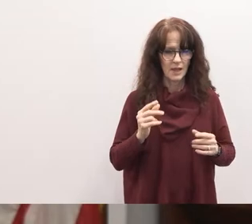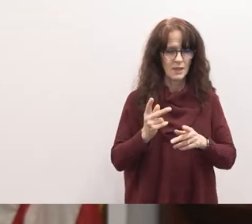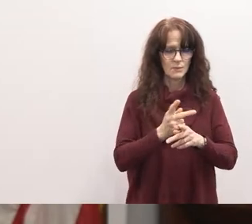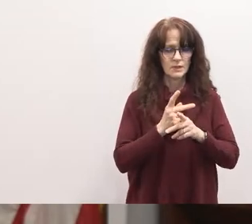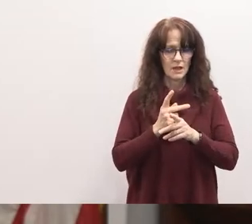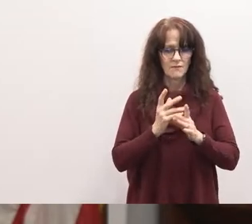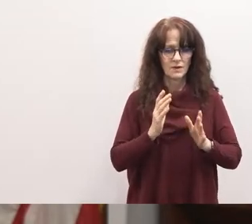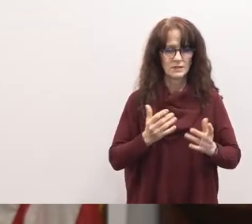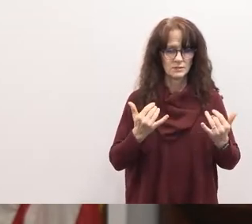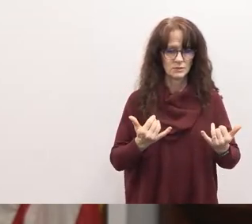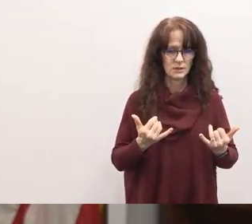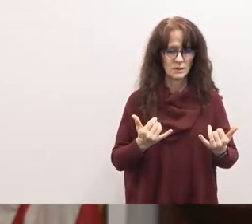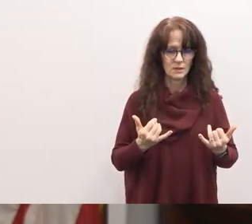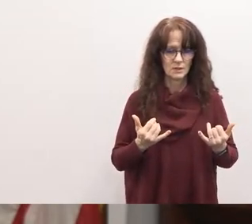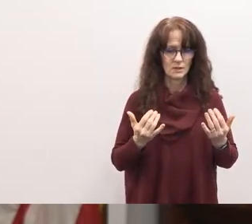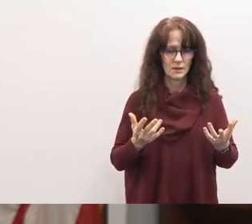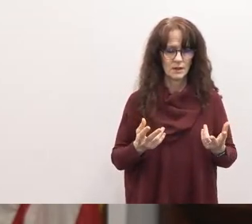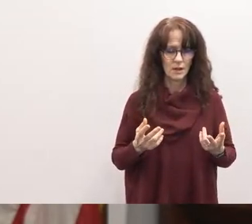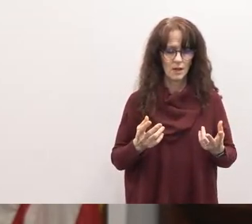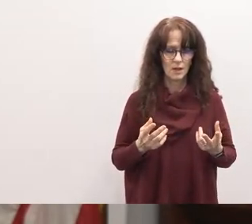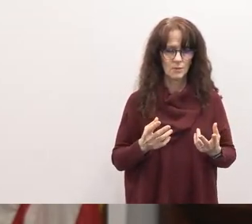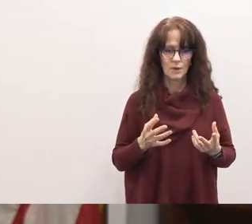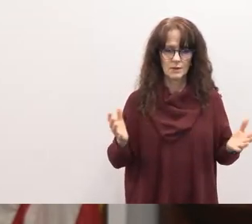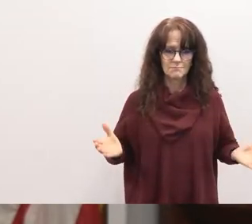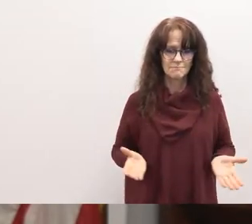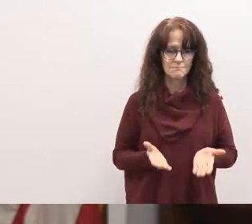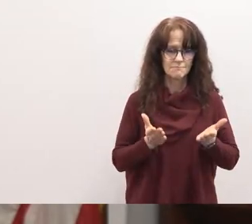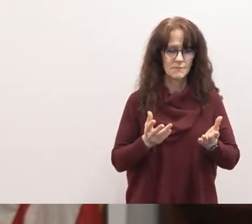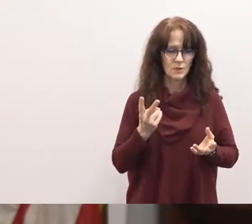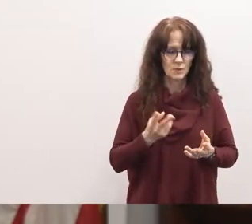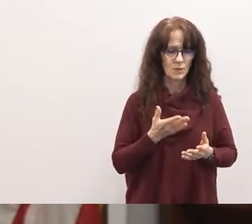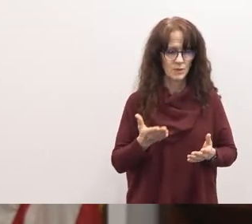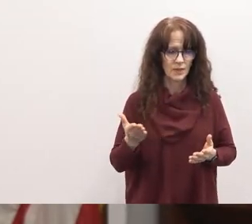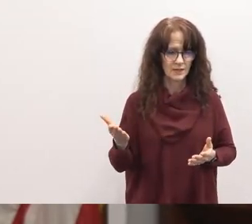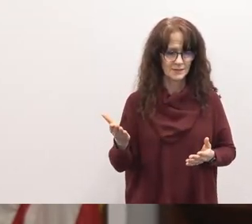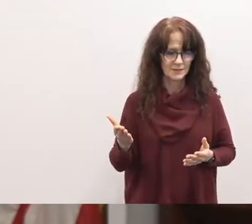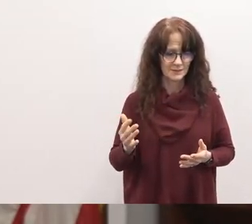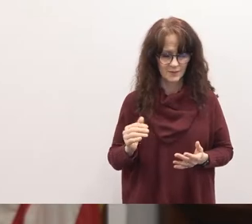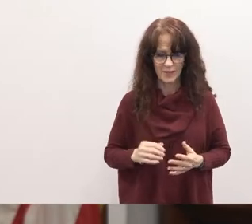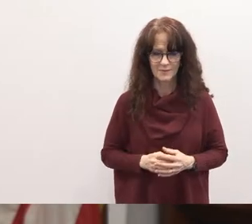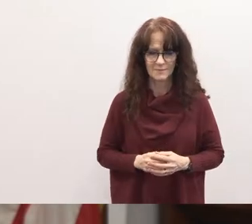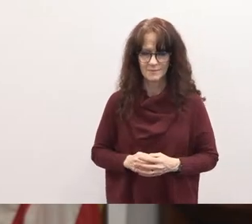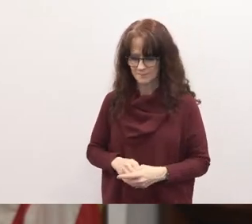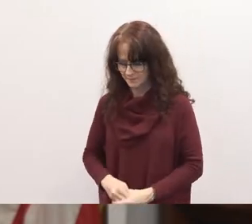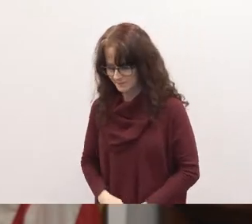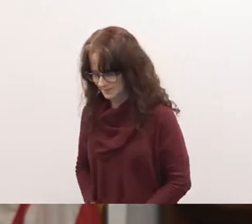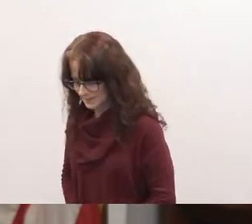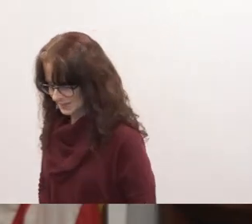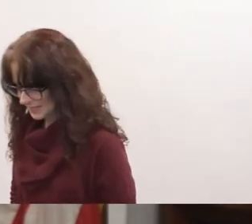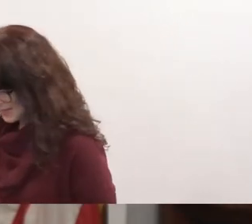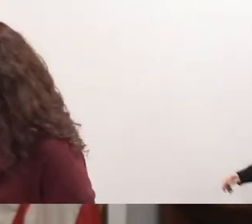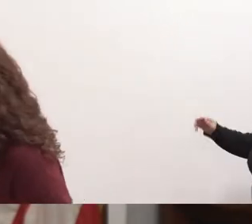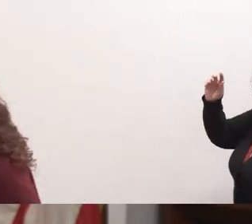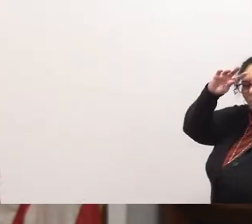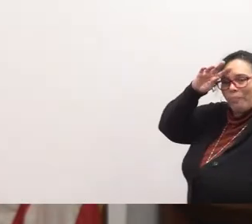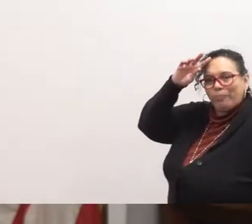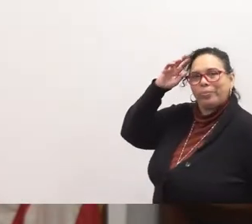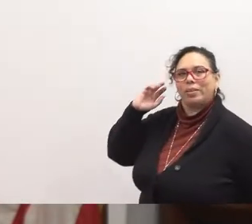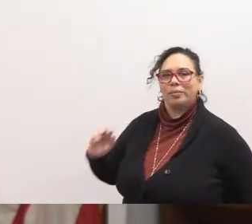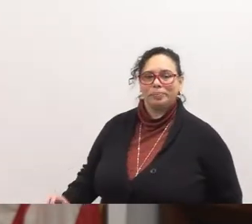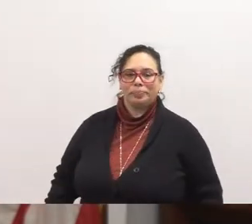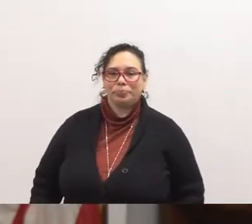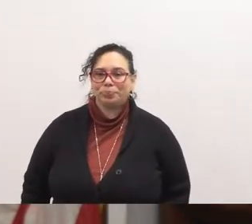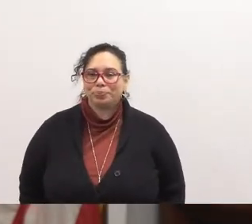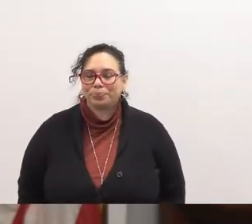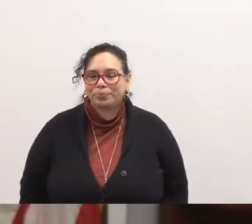today. I want to lift up two things. And I'll start with the governance piece, Mr. Miller. So